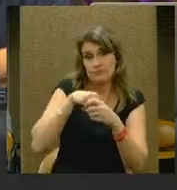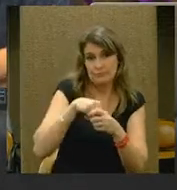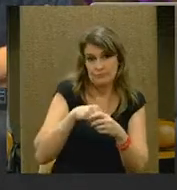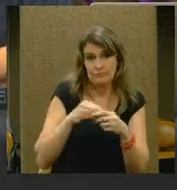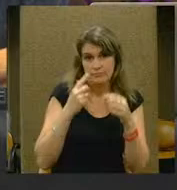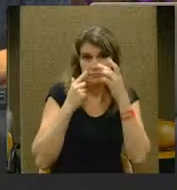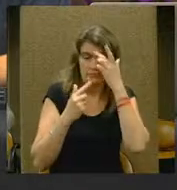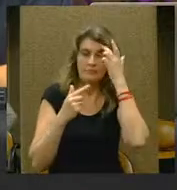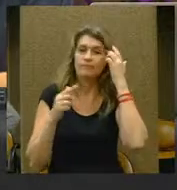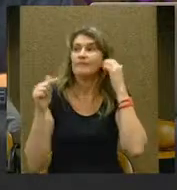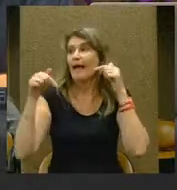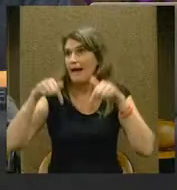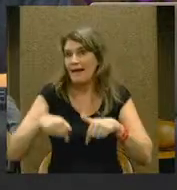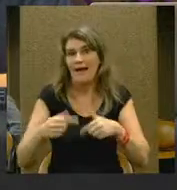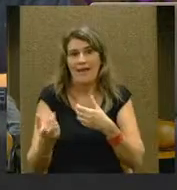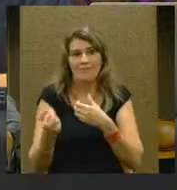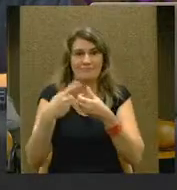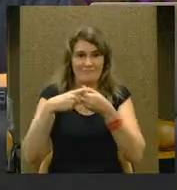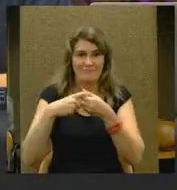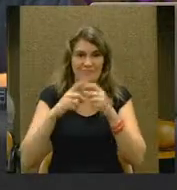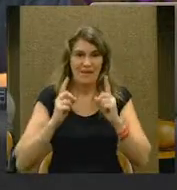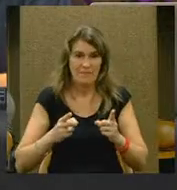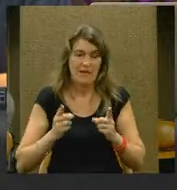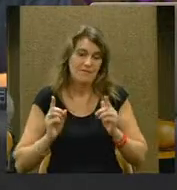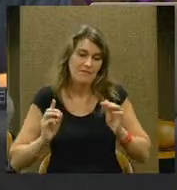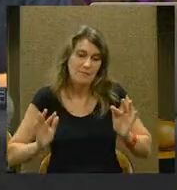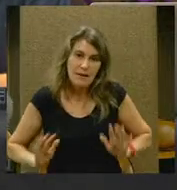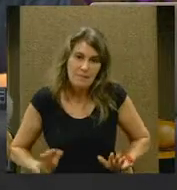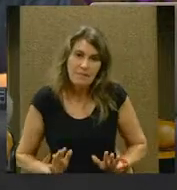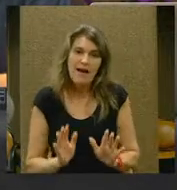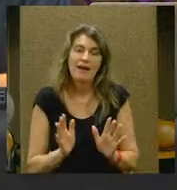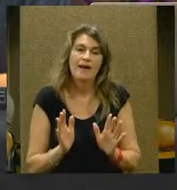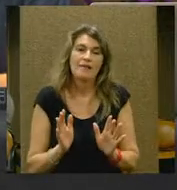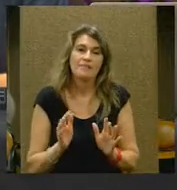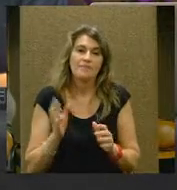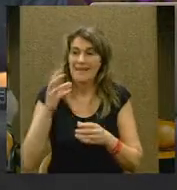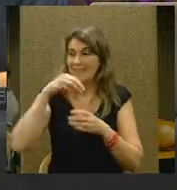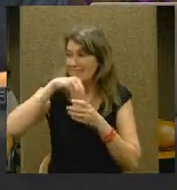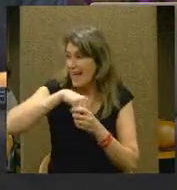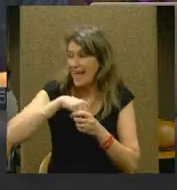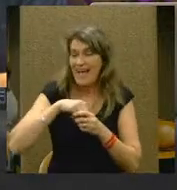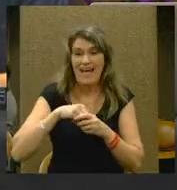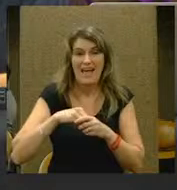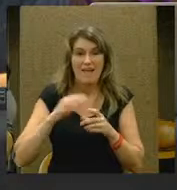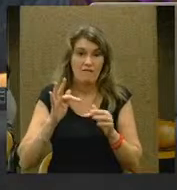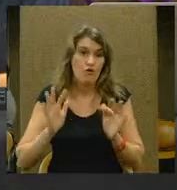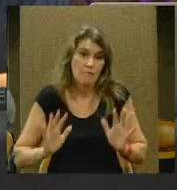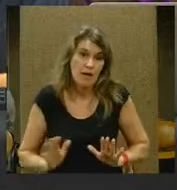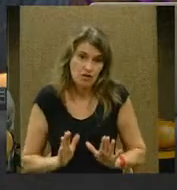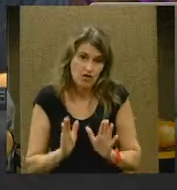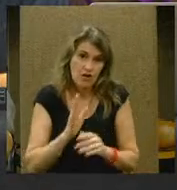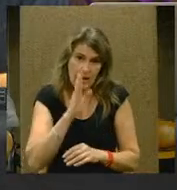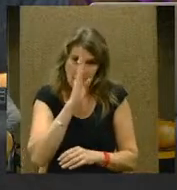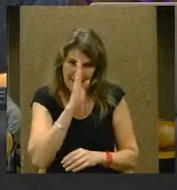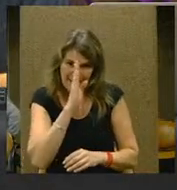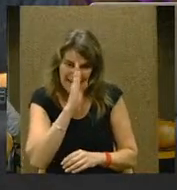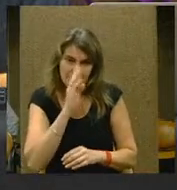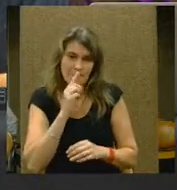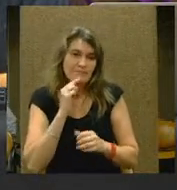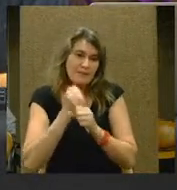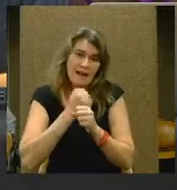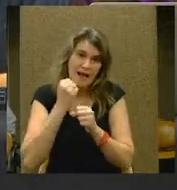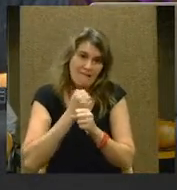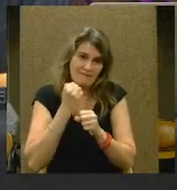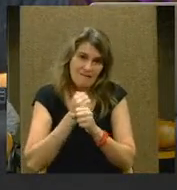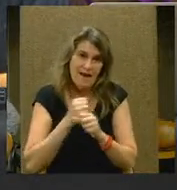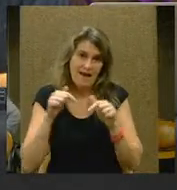can join them. So thank you very much for being part of this. Thank you for also